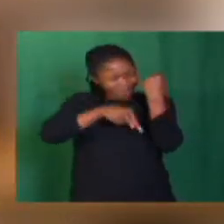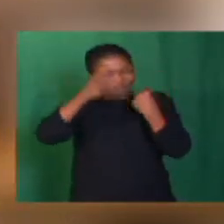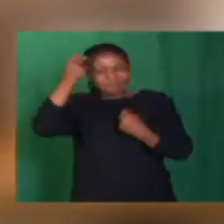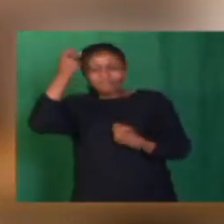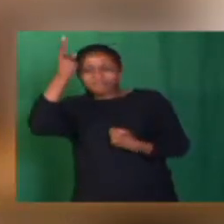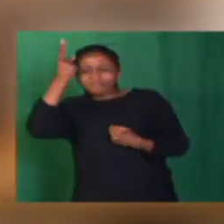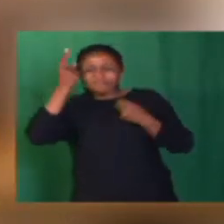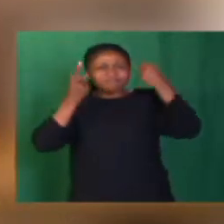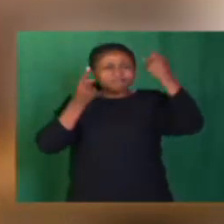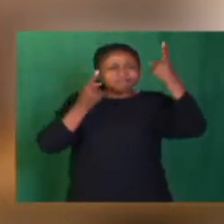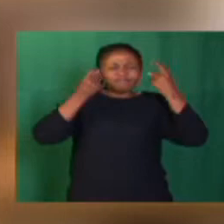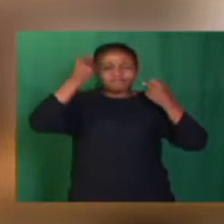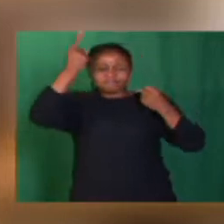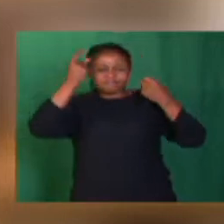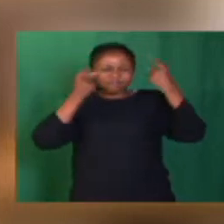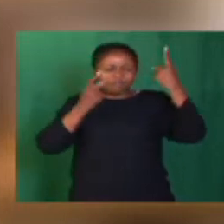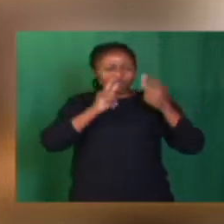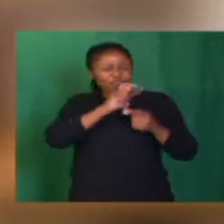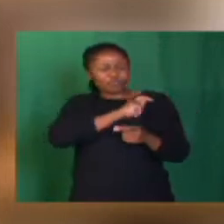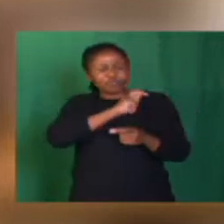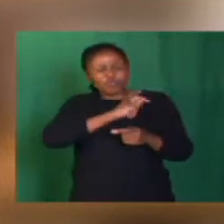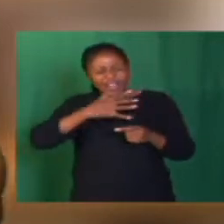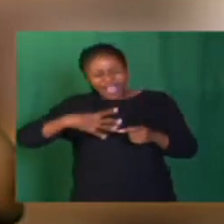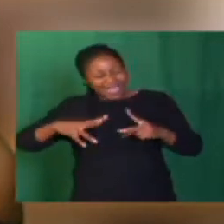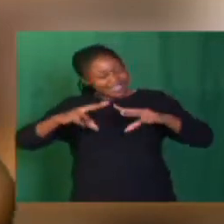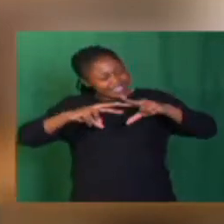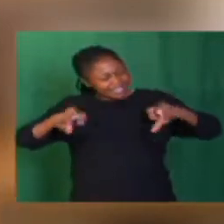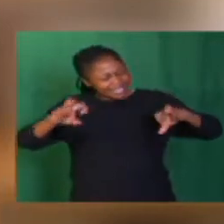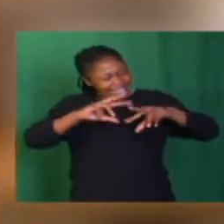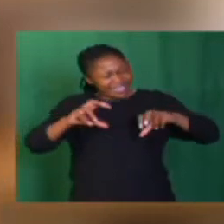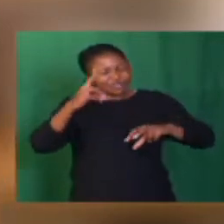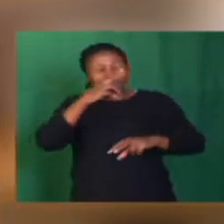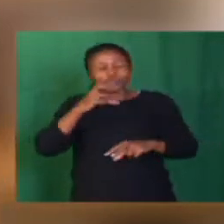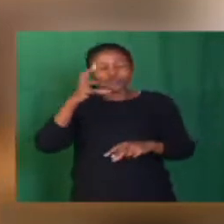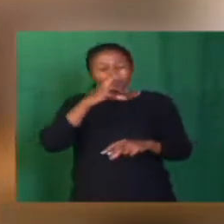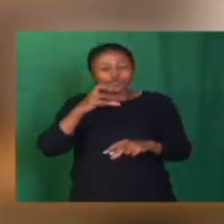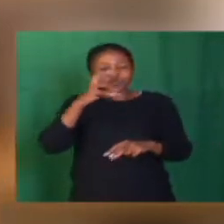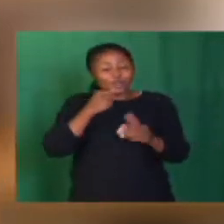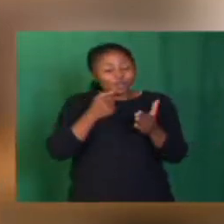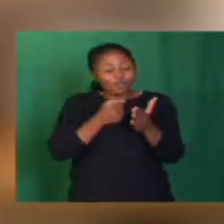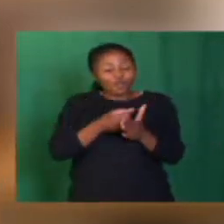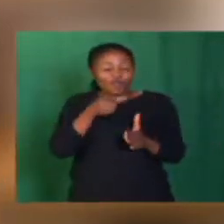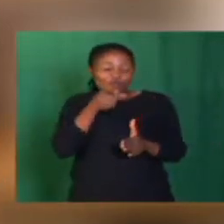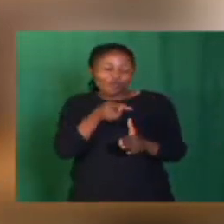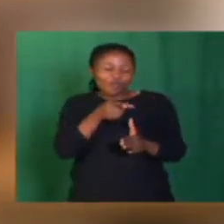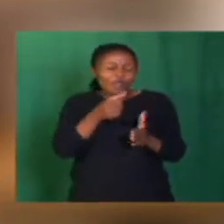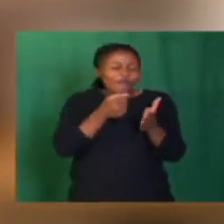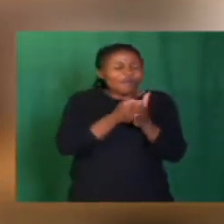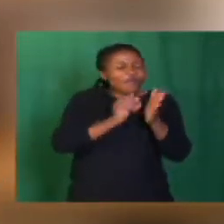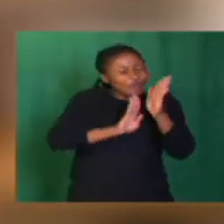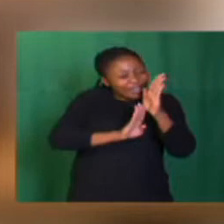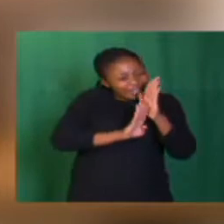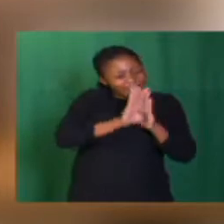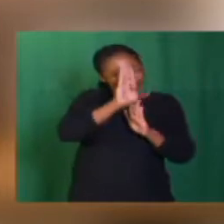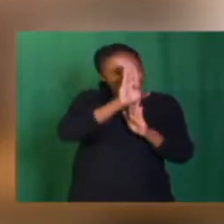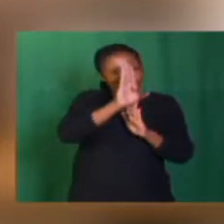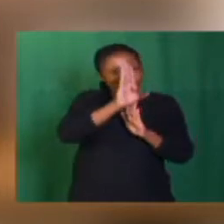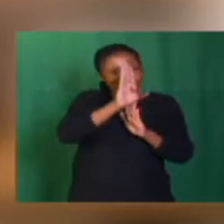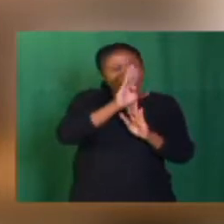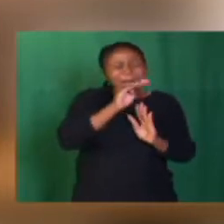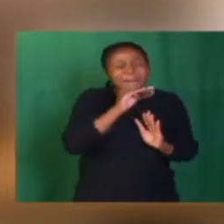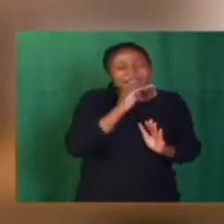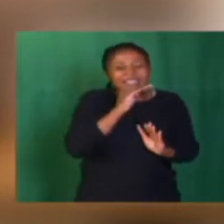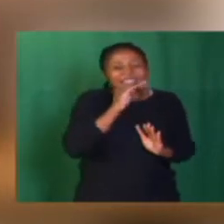by adding further details to the point that you have been asked, so that it is developed. A person gets to